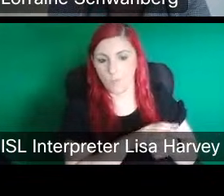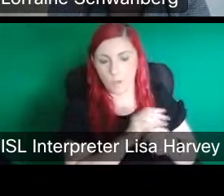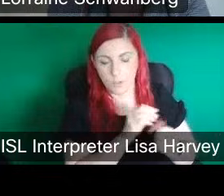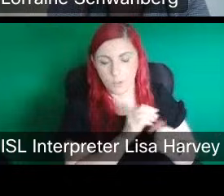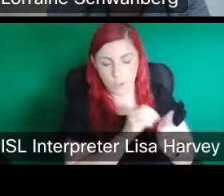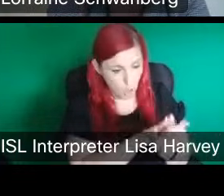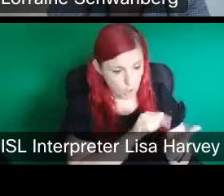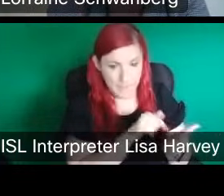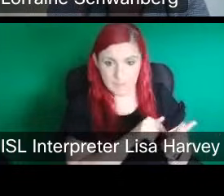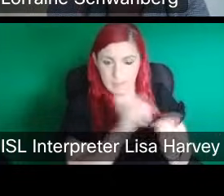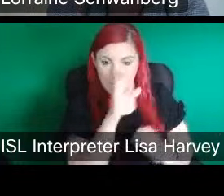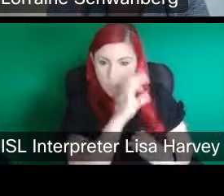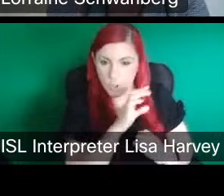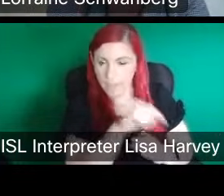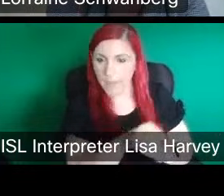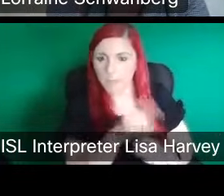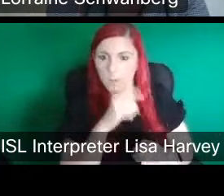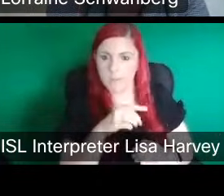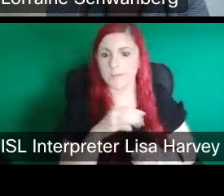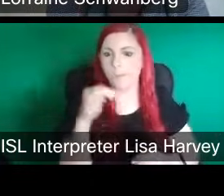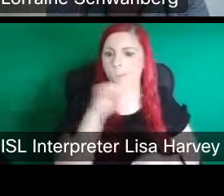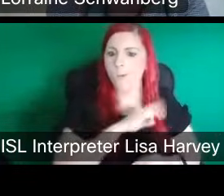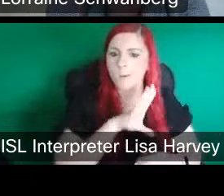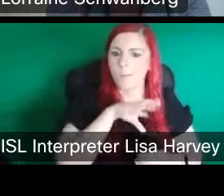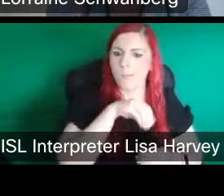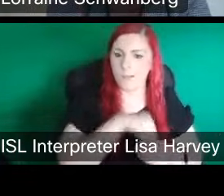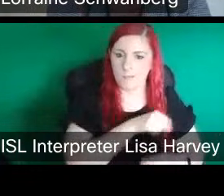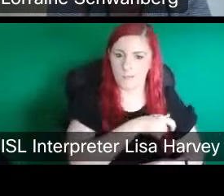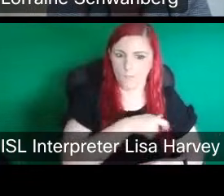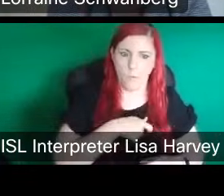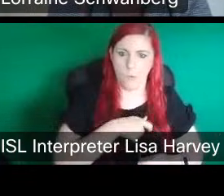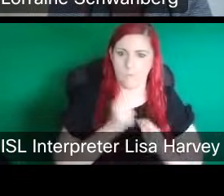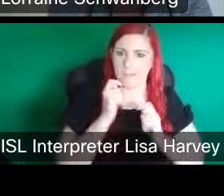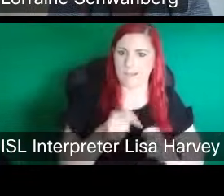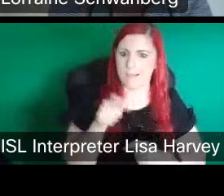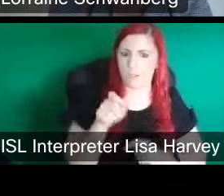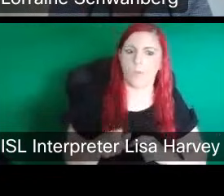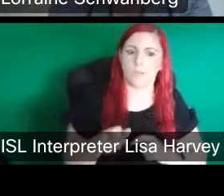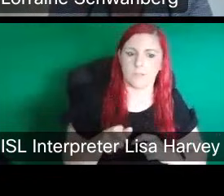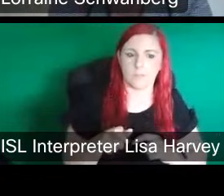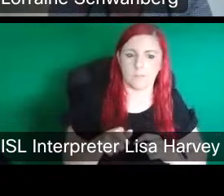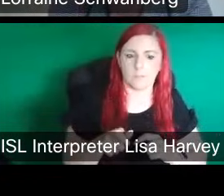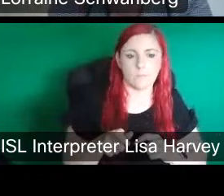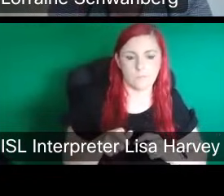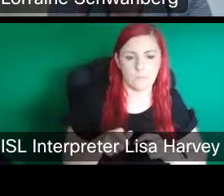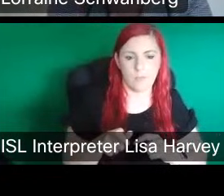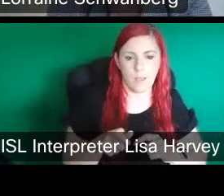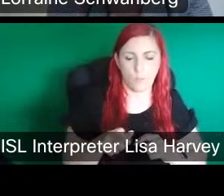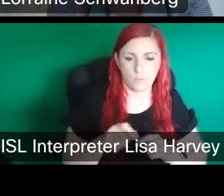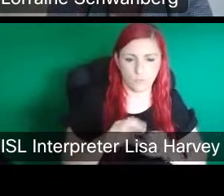it highlights the importance of the role of the designated person. And we've really tried to